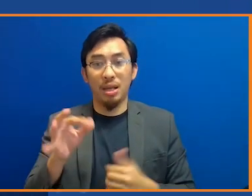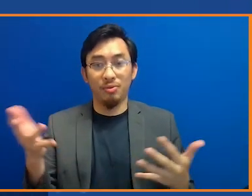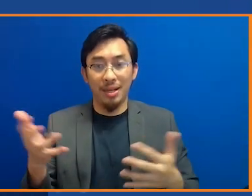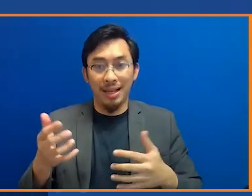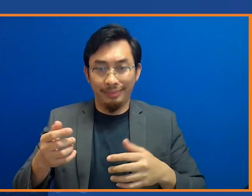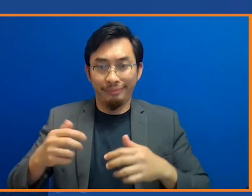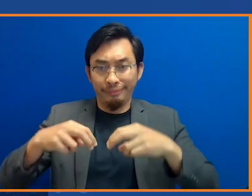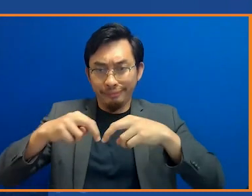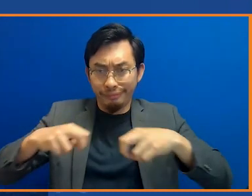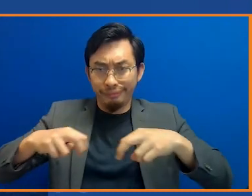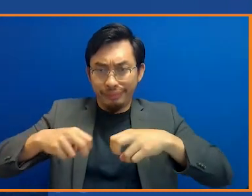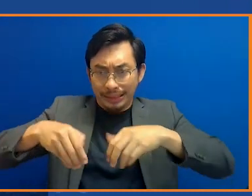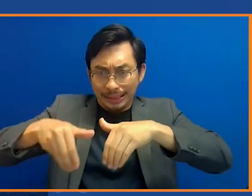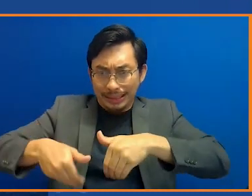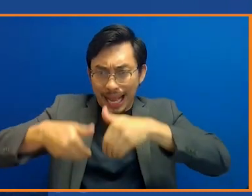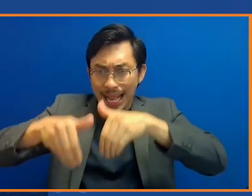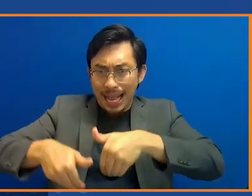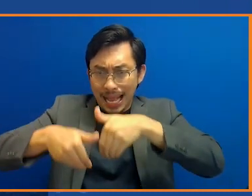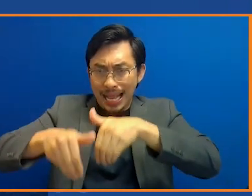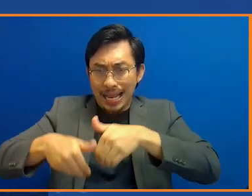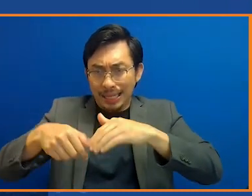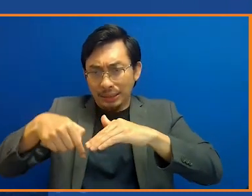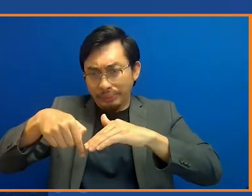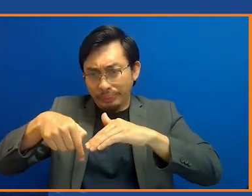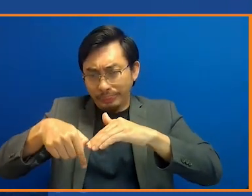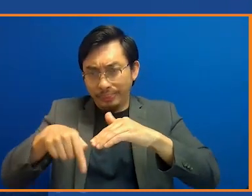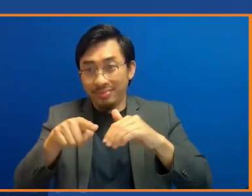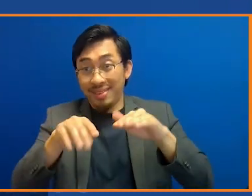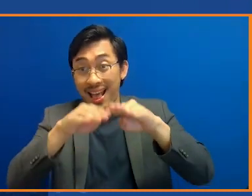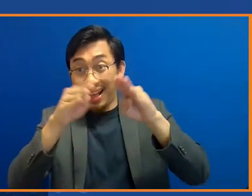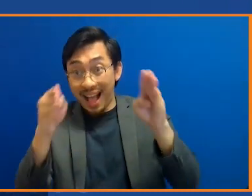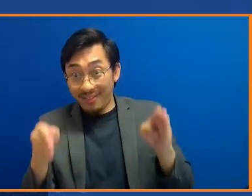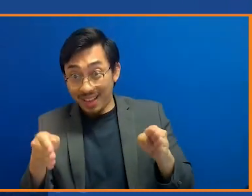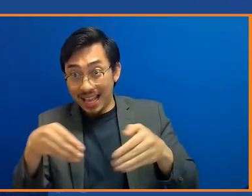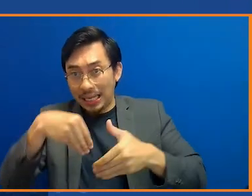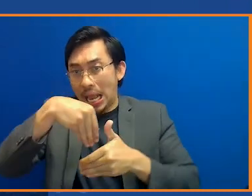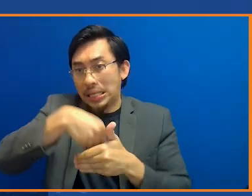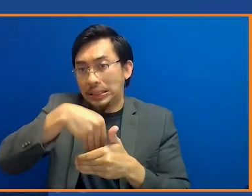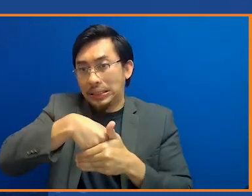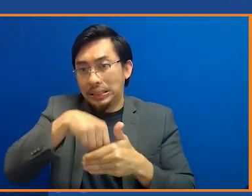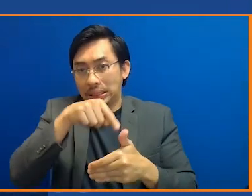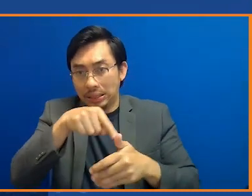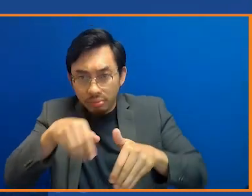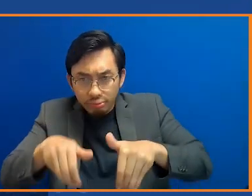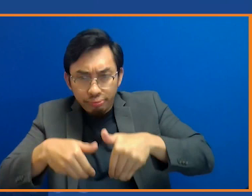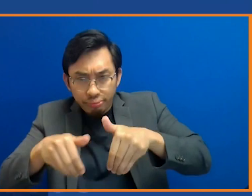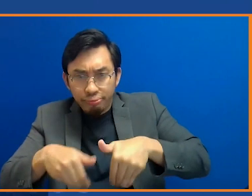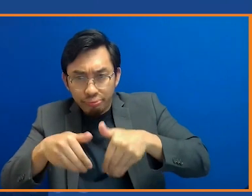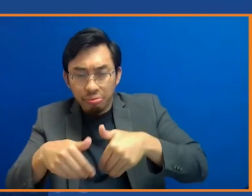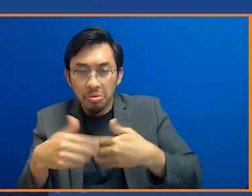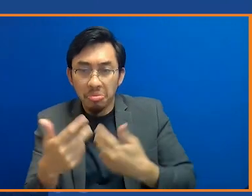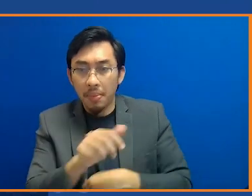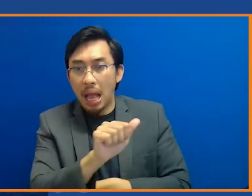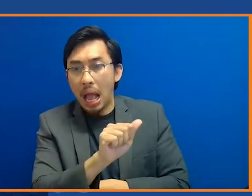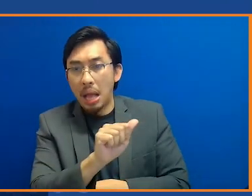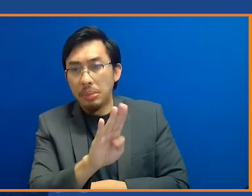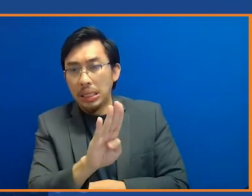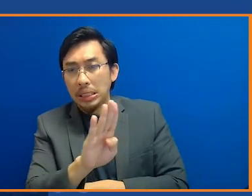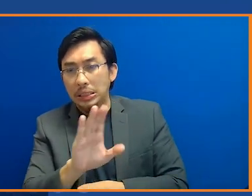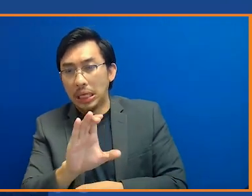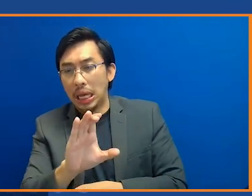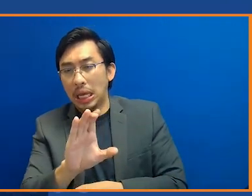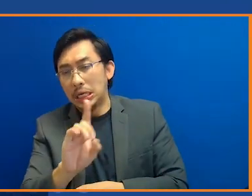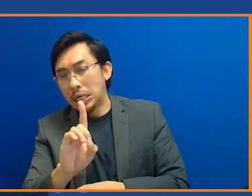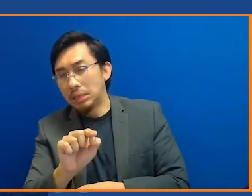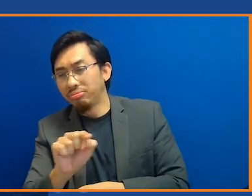got from digging the sand inside the cave, right? So